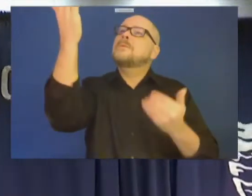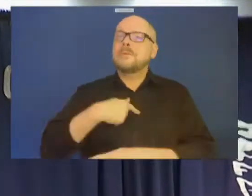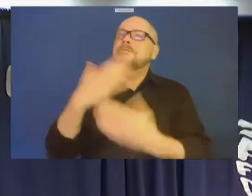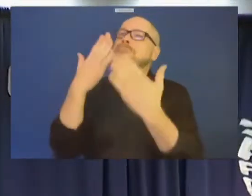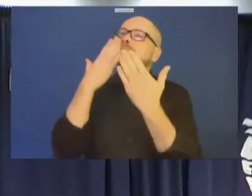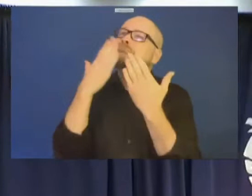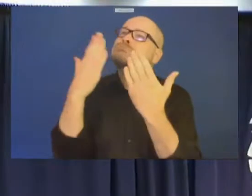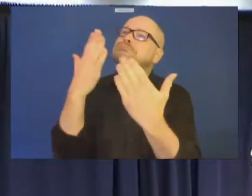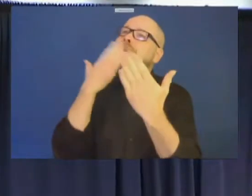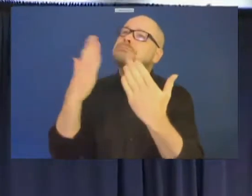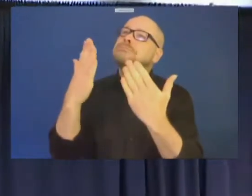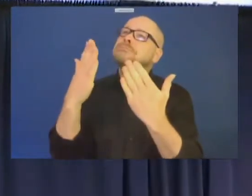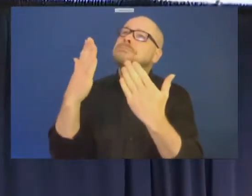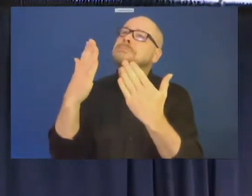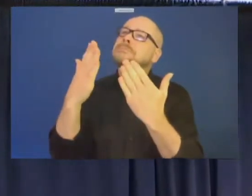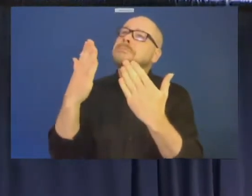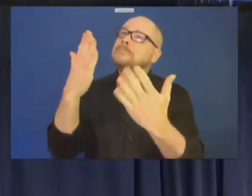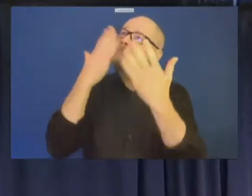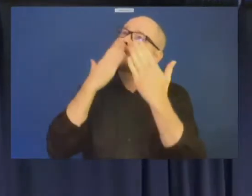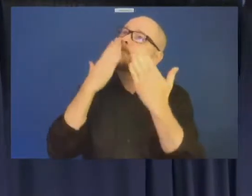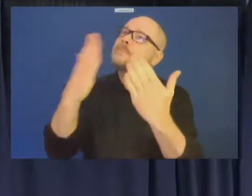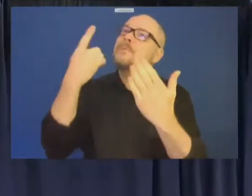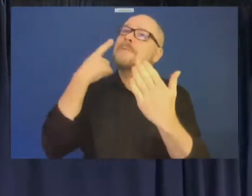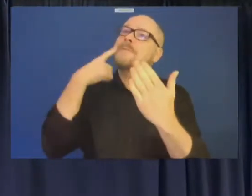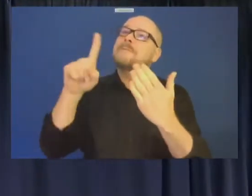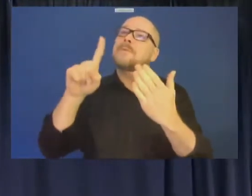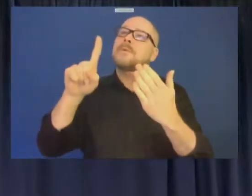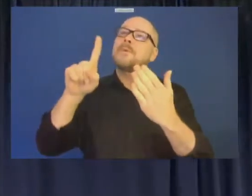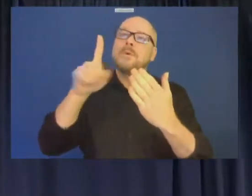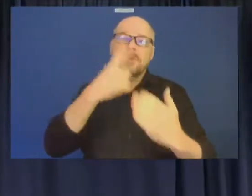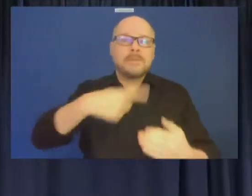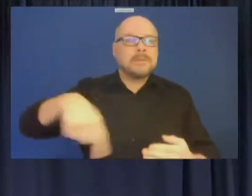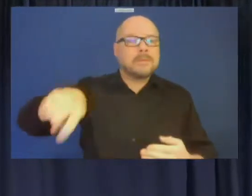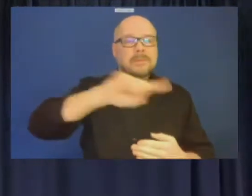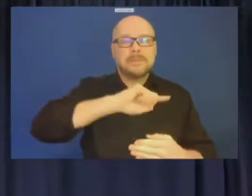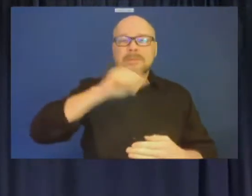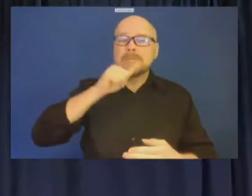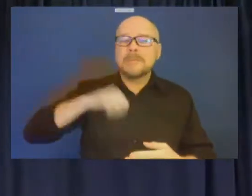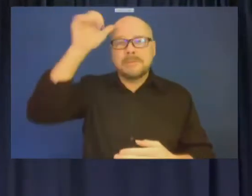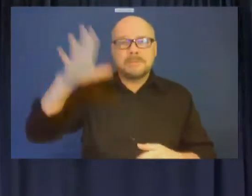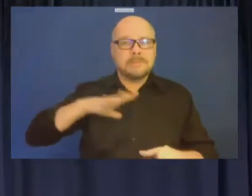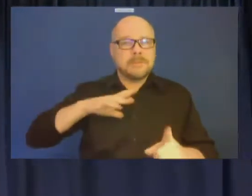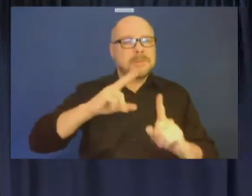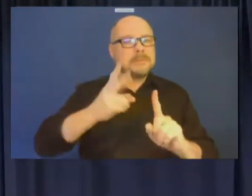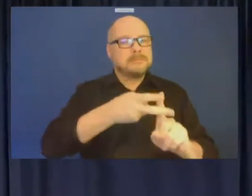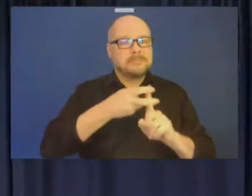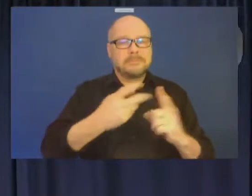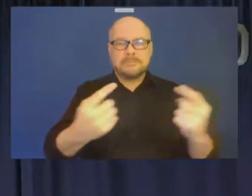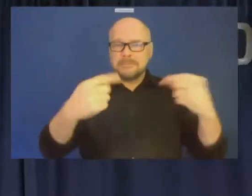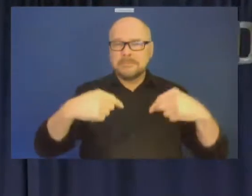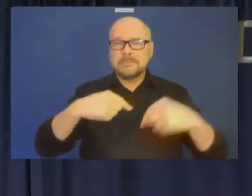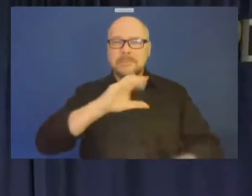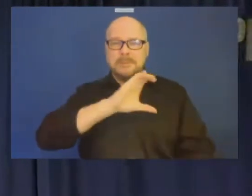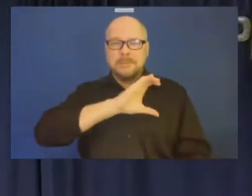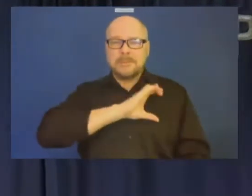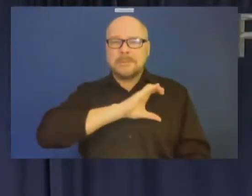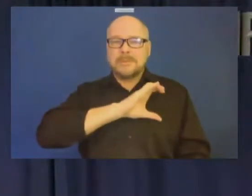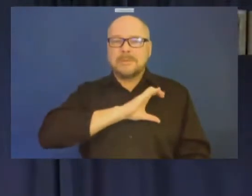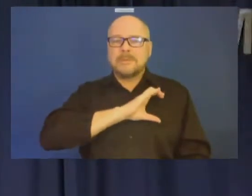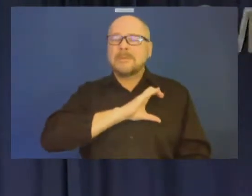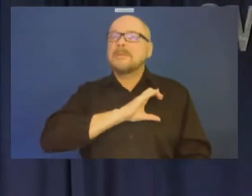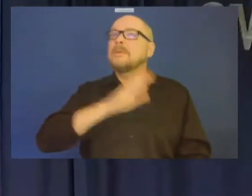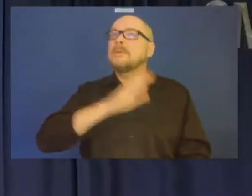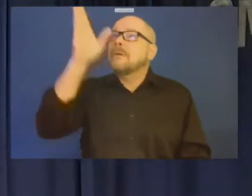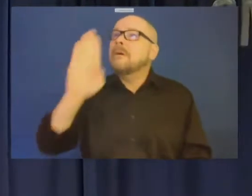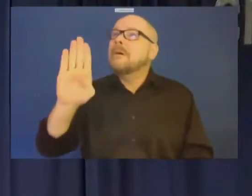whose heart has set them into this service. Father, we ask that you cover them and keep them,